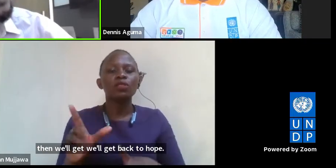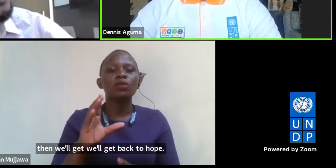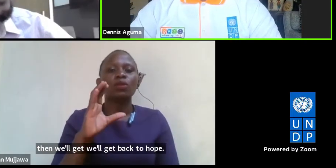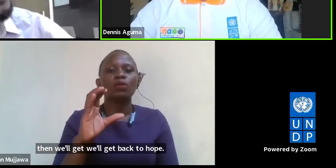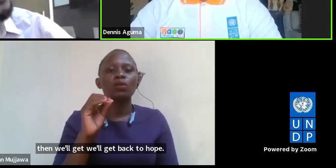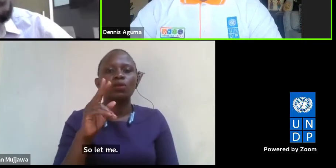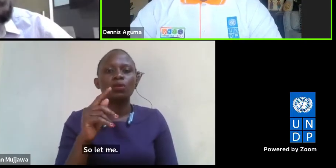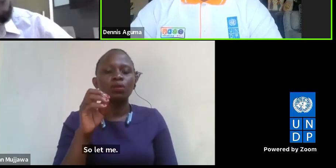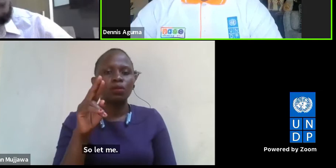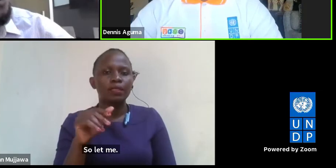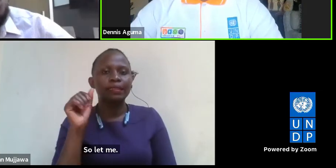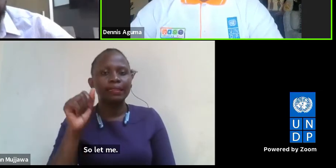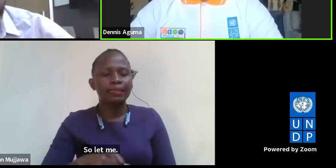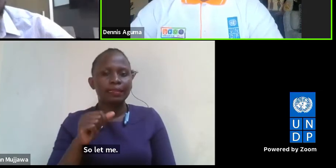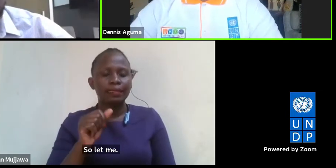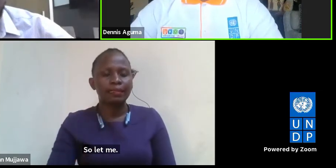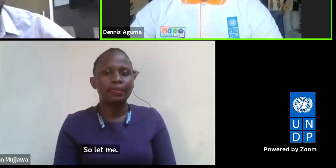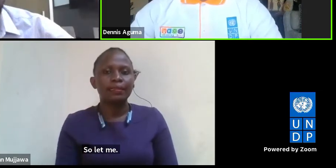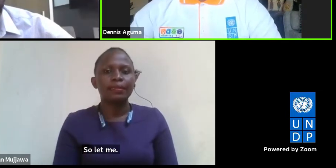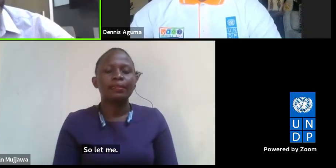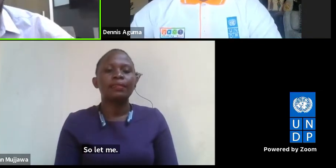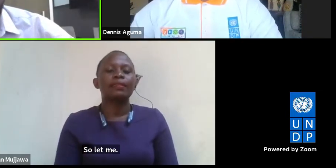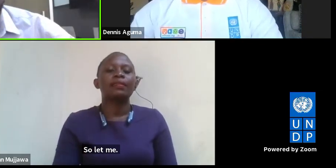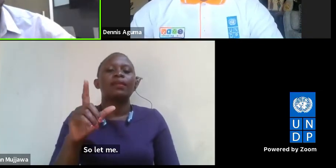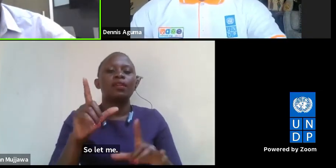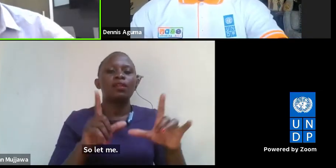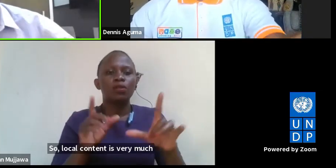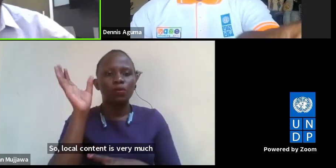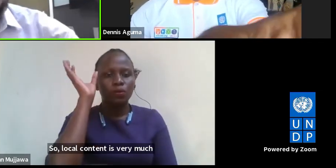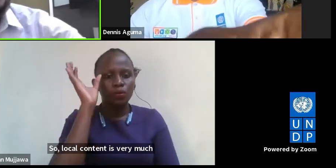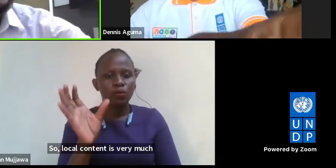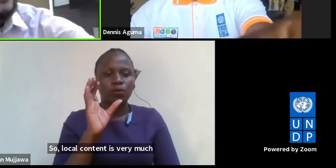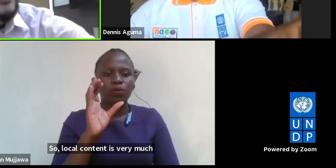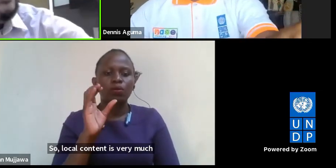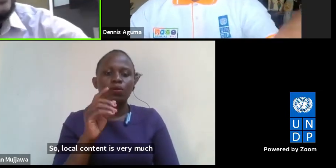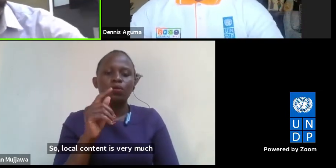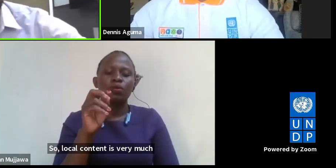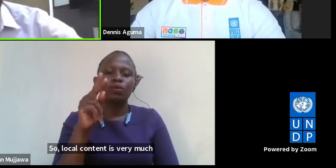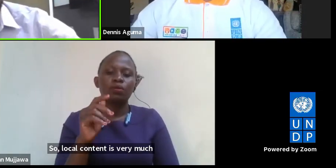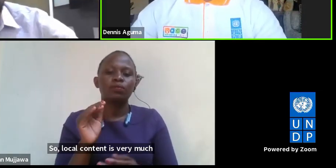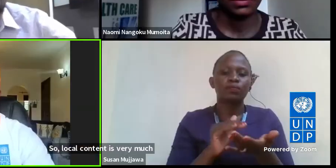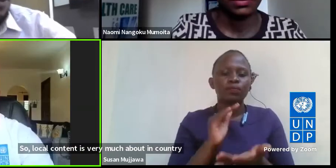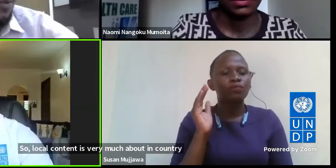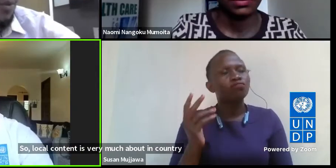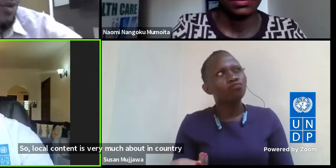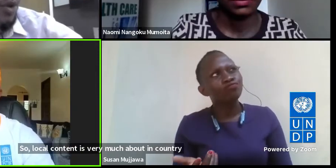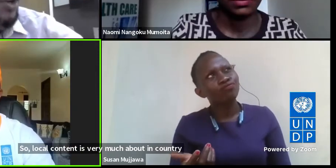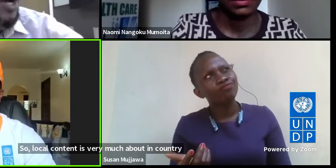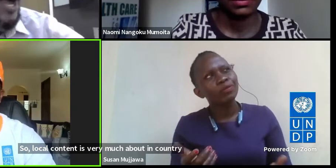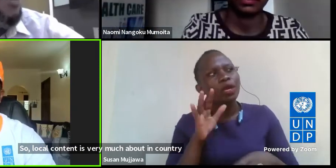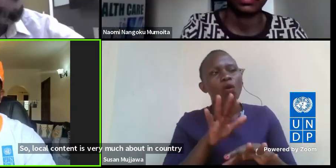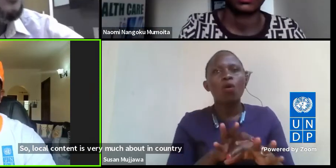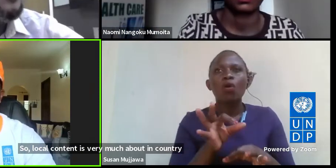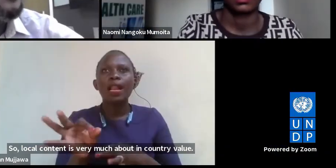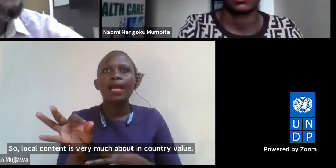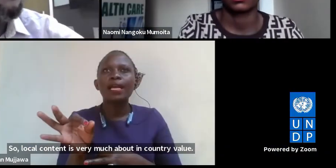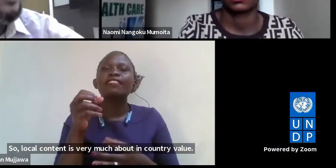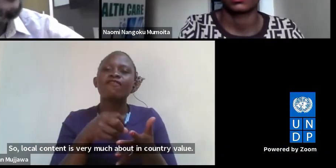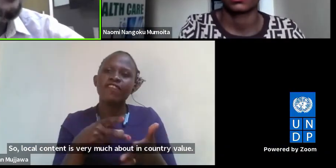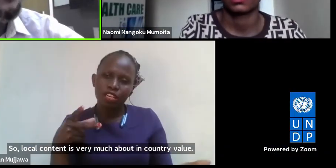Yes. So local content is very much about in-country value. How